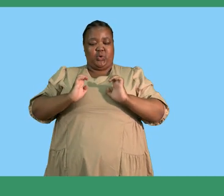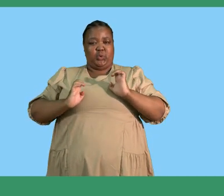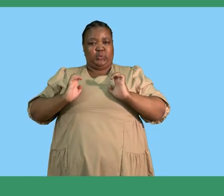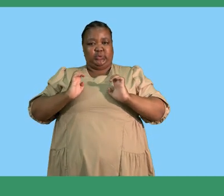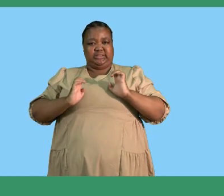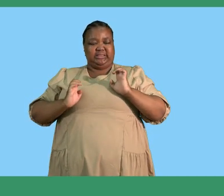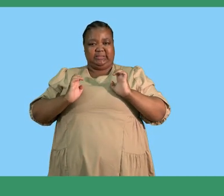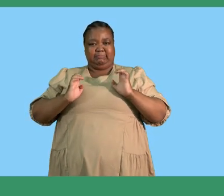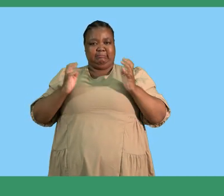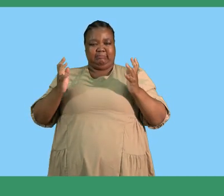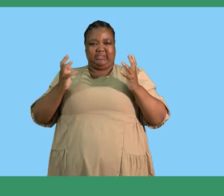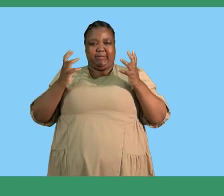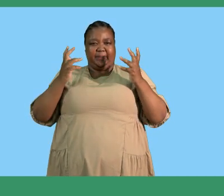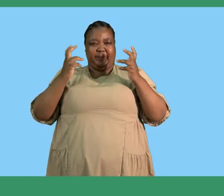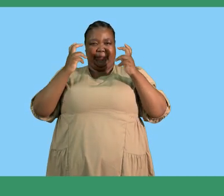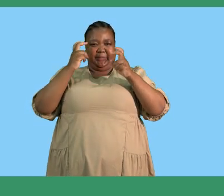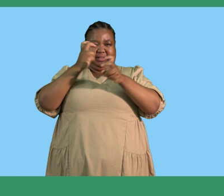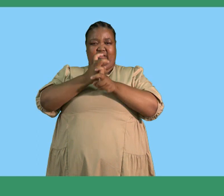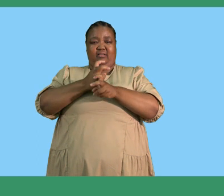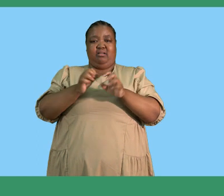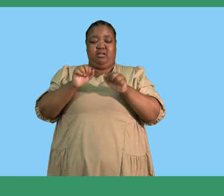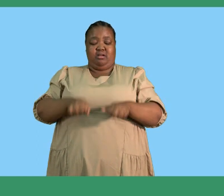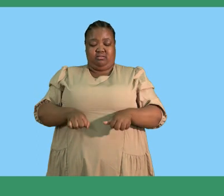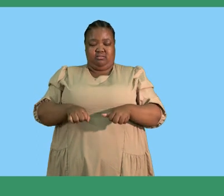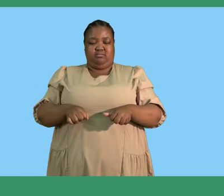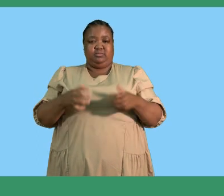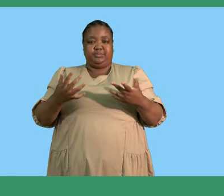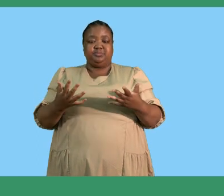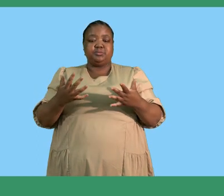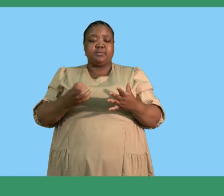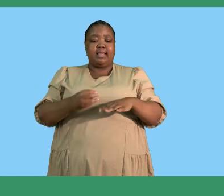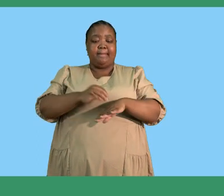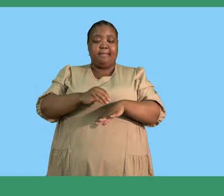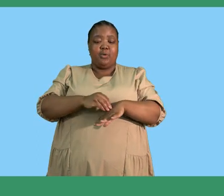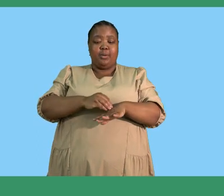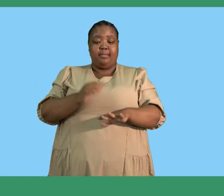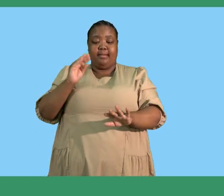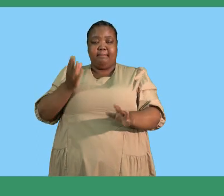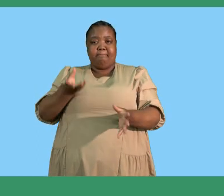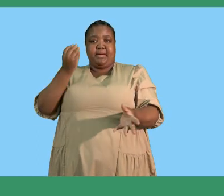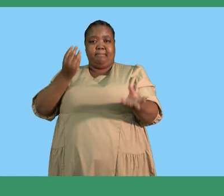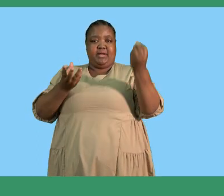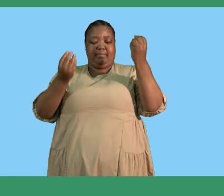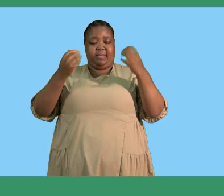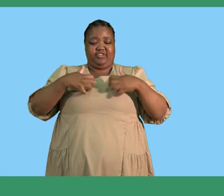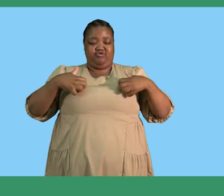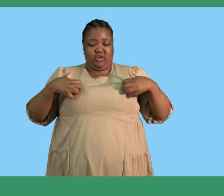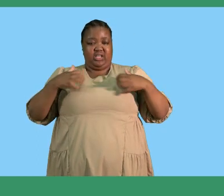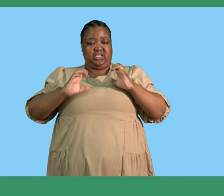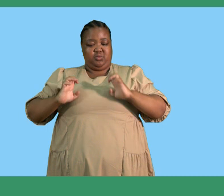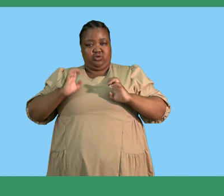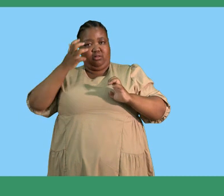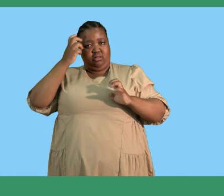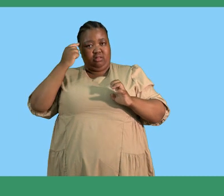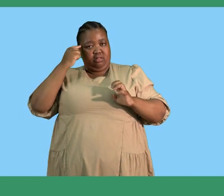emotional strain that results from adverse and demanding circumstances. Now, we will also come across affirmative